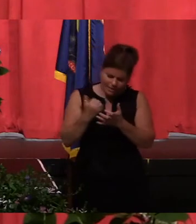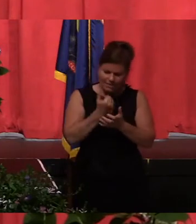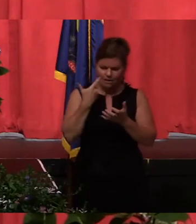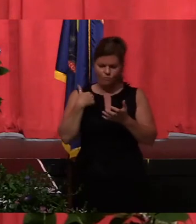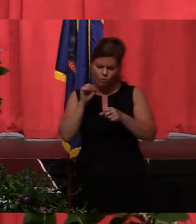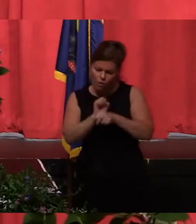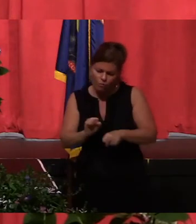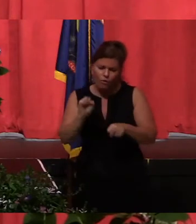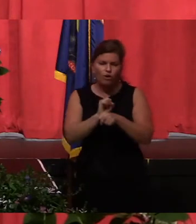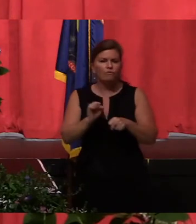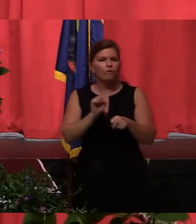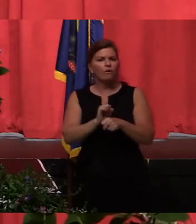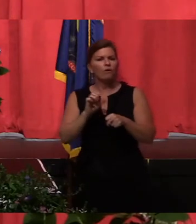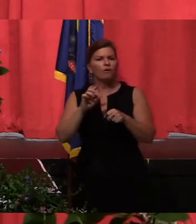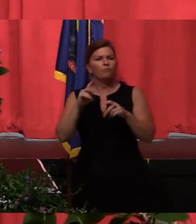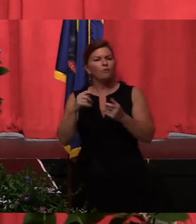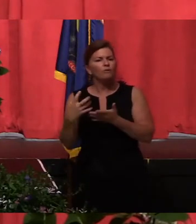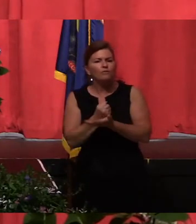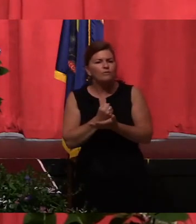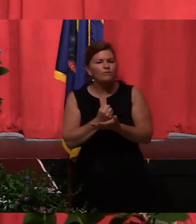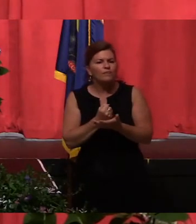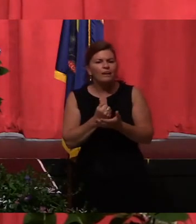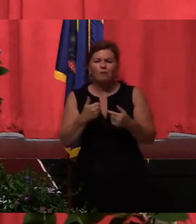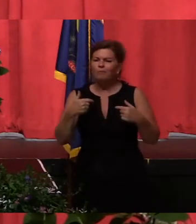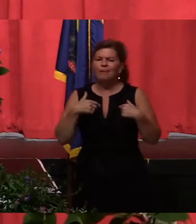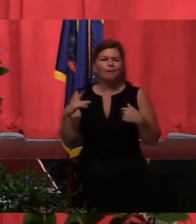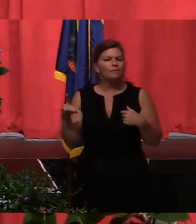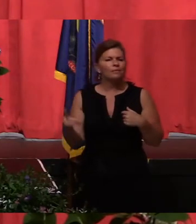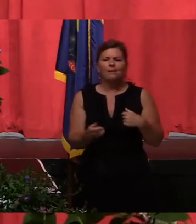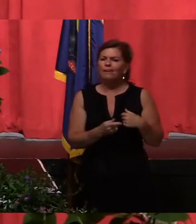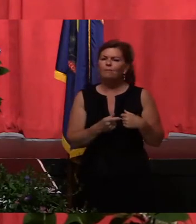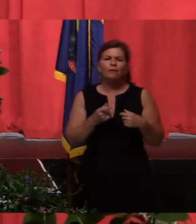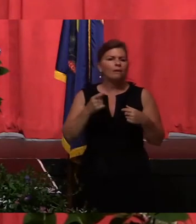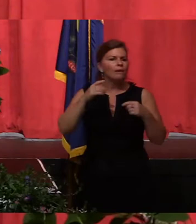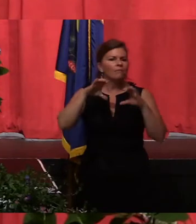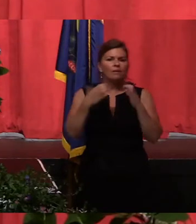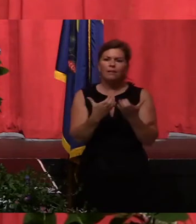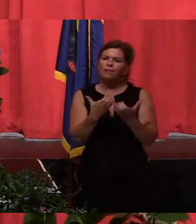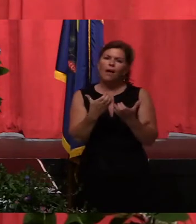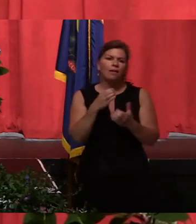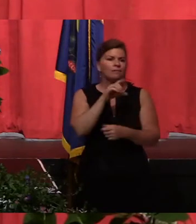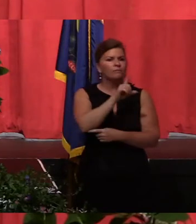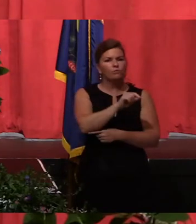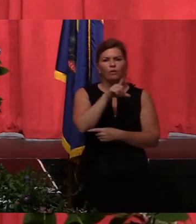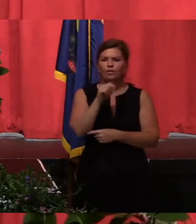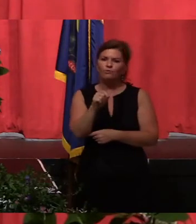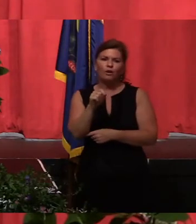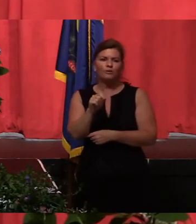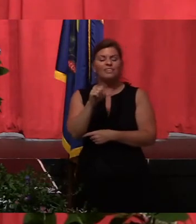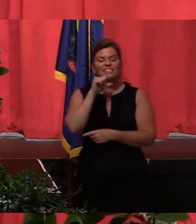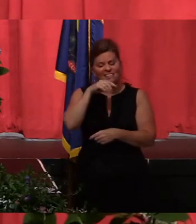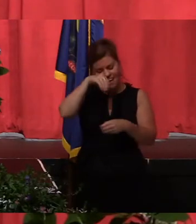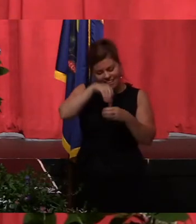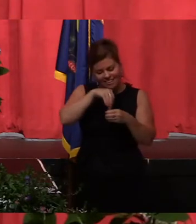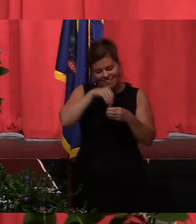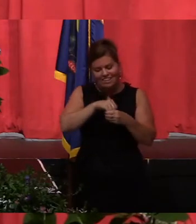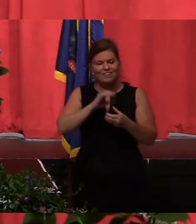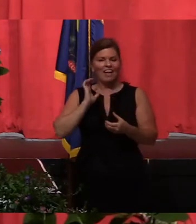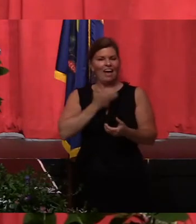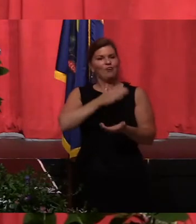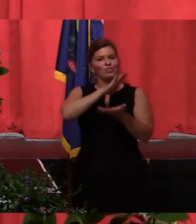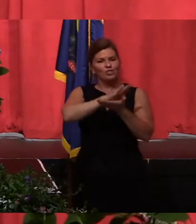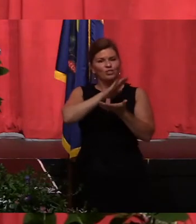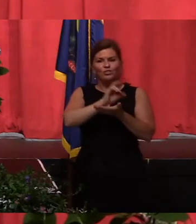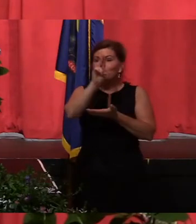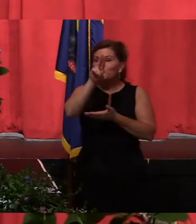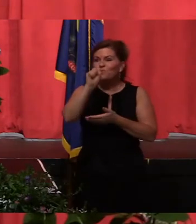deserved. But I'll be damned if the senior class of 2020 is not in our children's AP US History